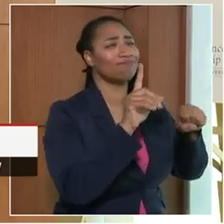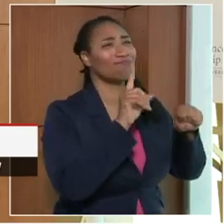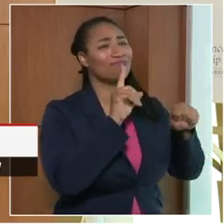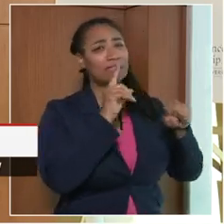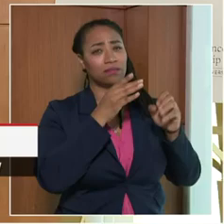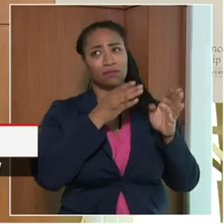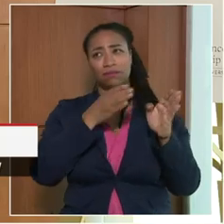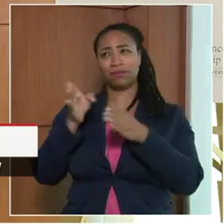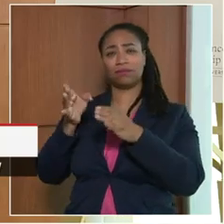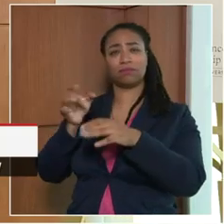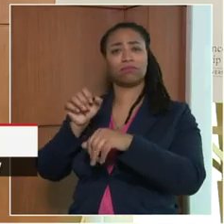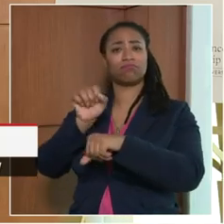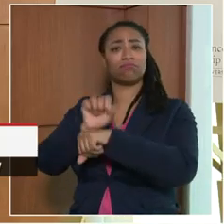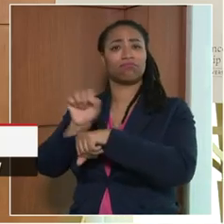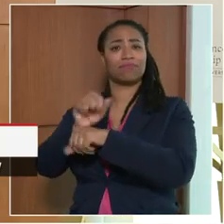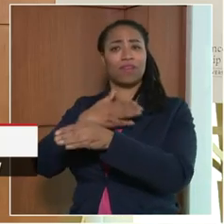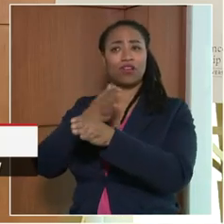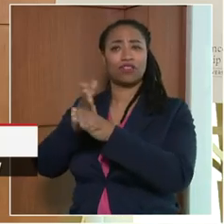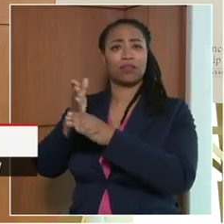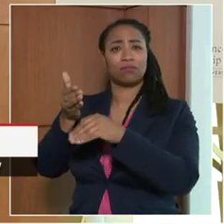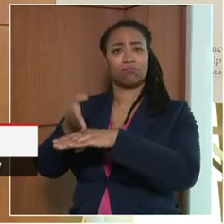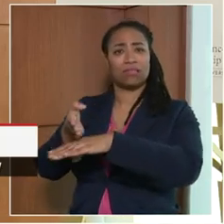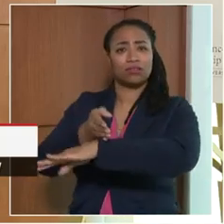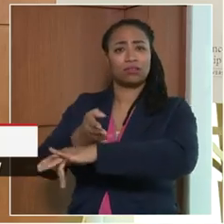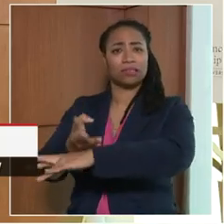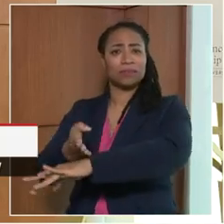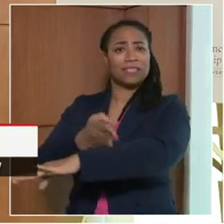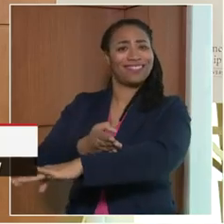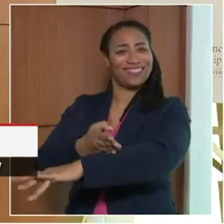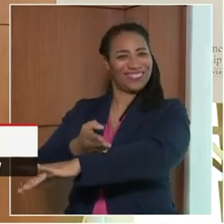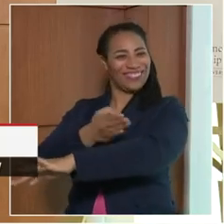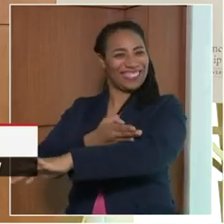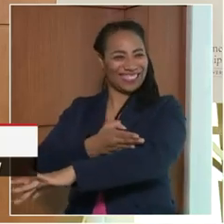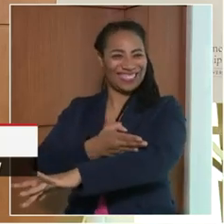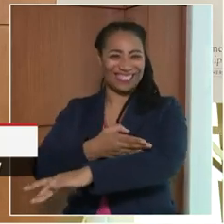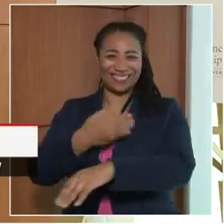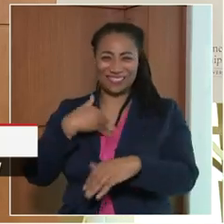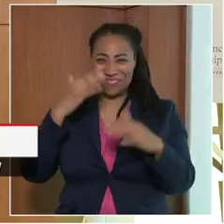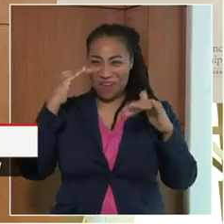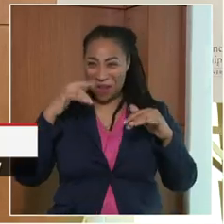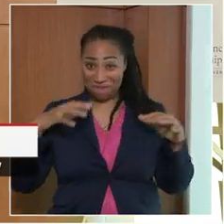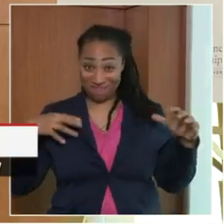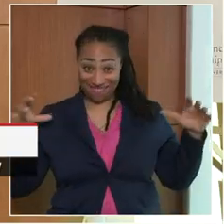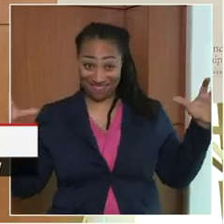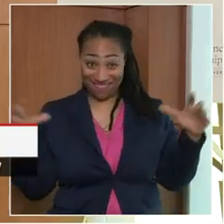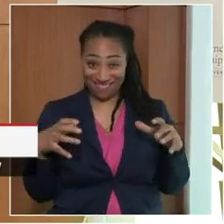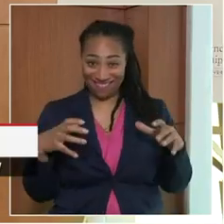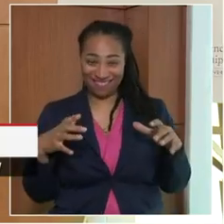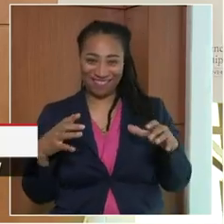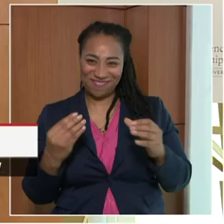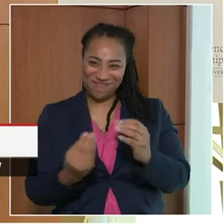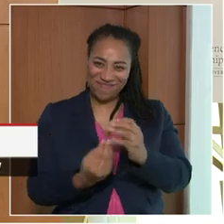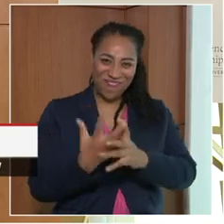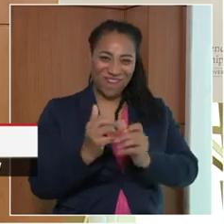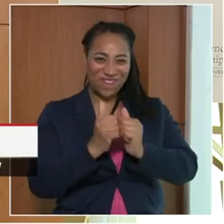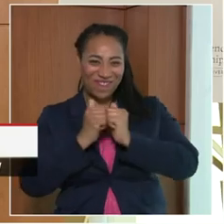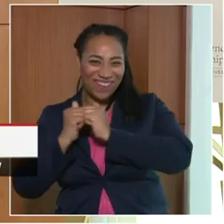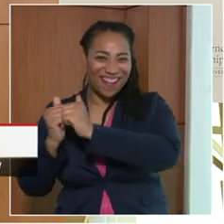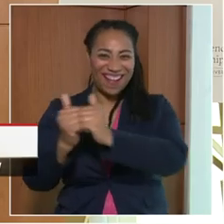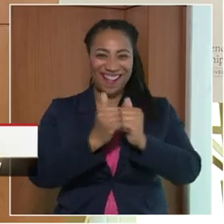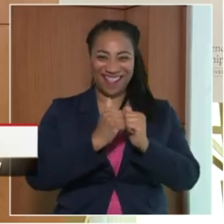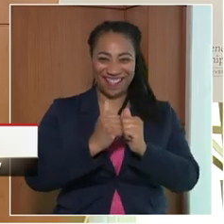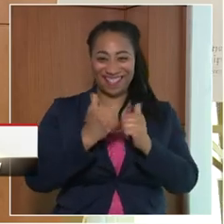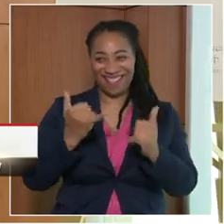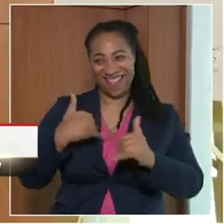to growing, to healing, and giving back with you all. Now, please help me welcome our mayor, Mayor Muriel Bowser.